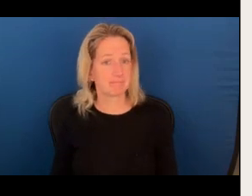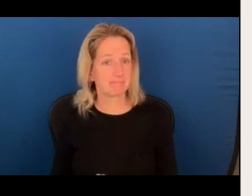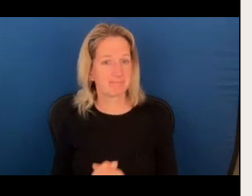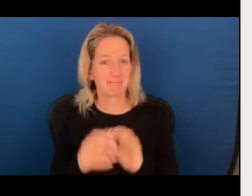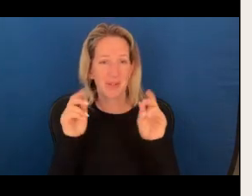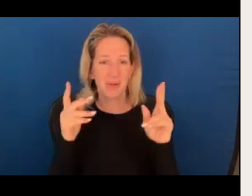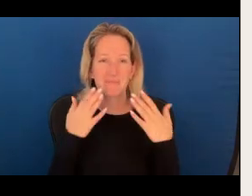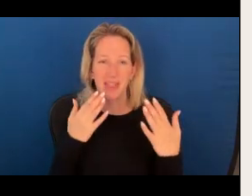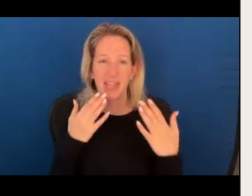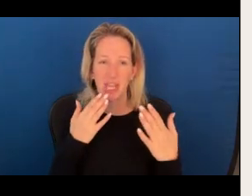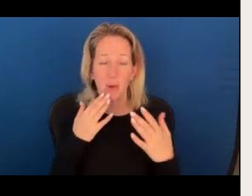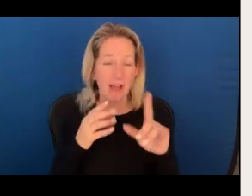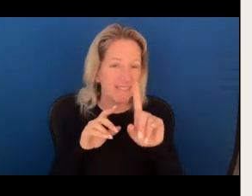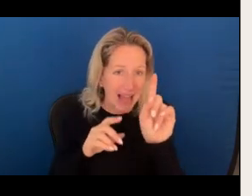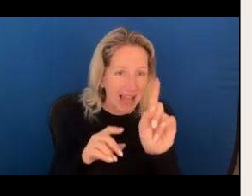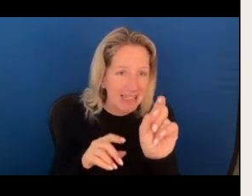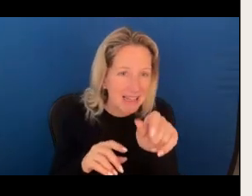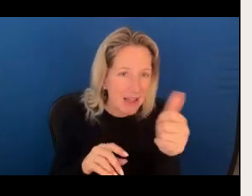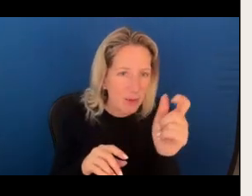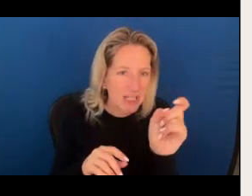You can ask another question if you'd like.